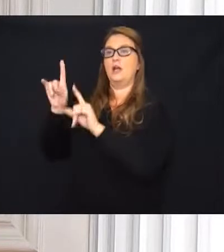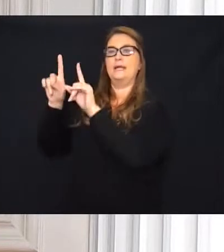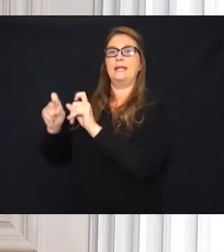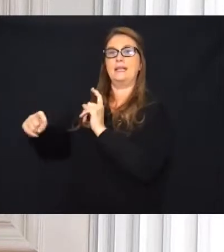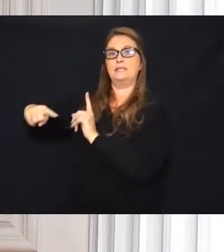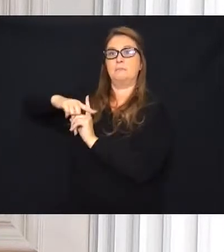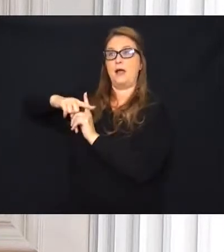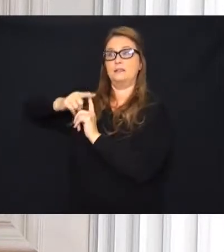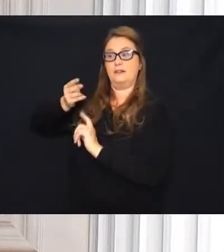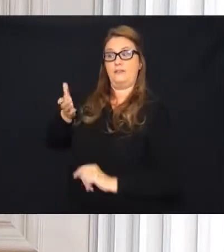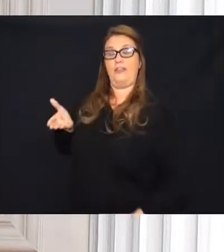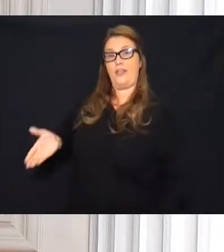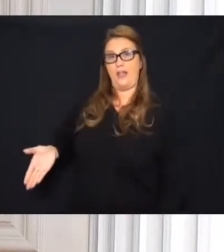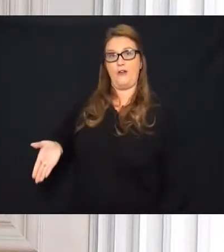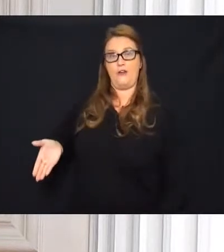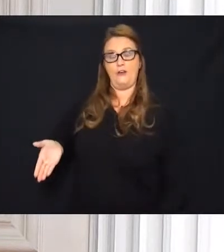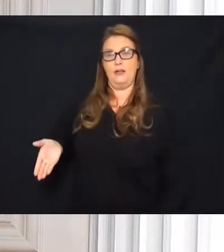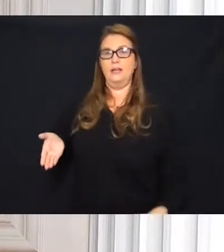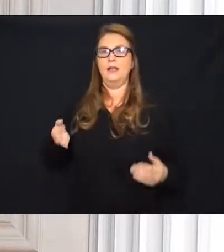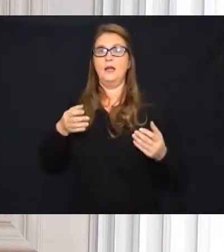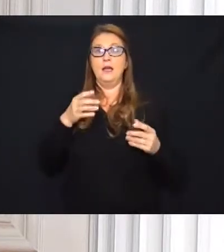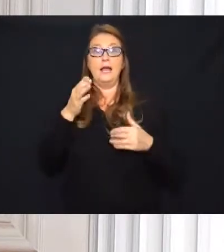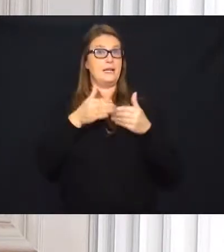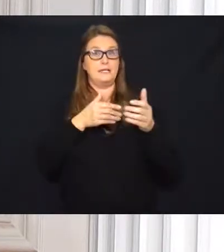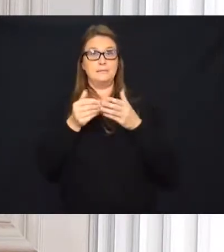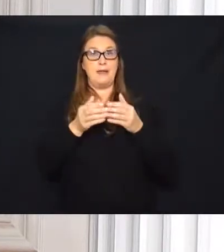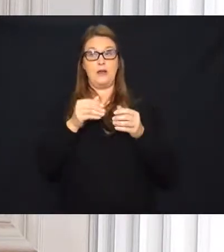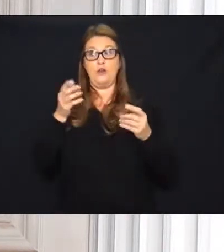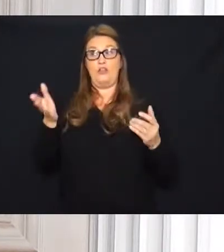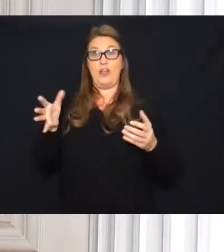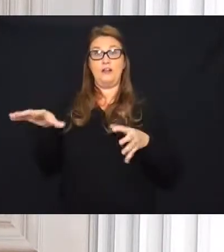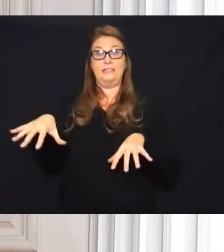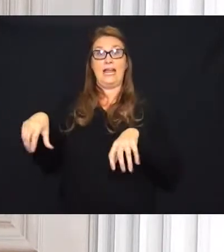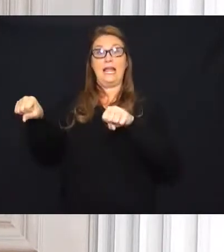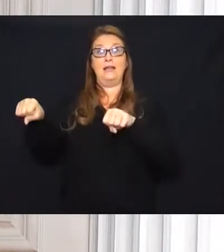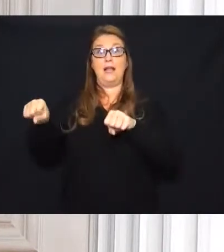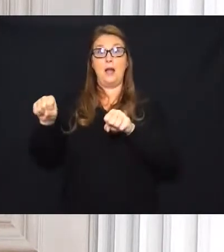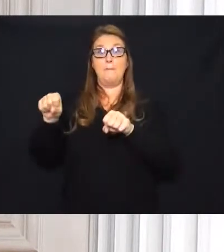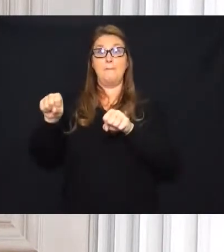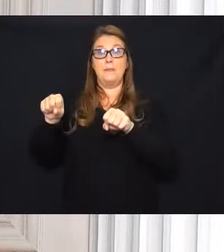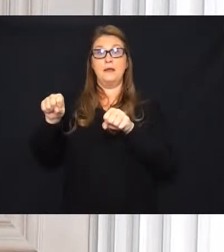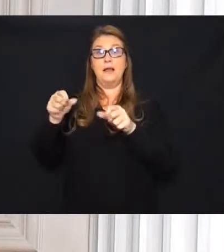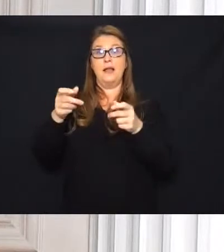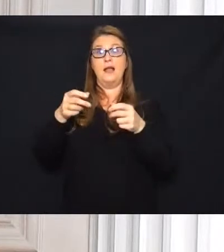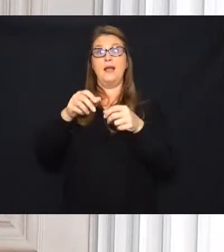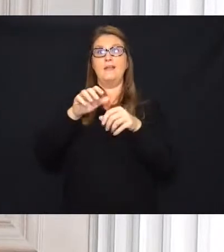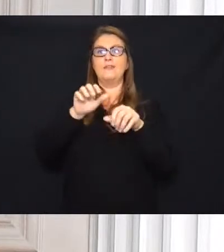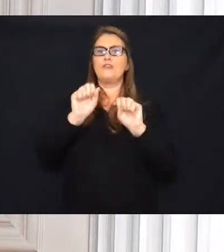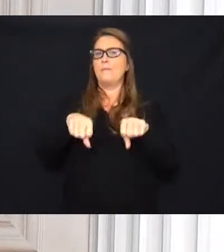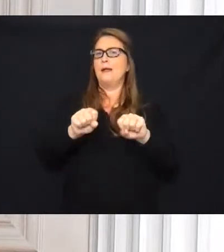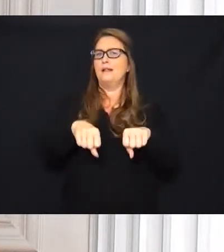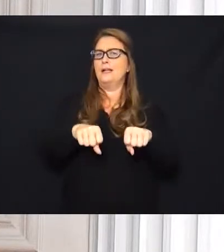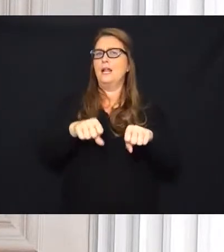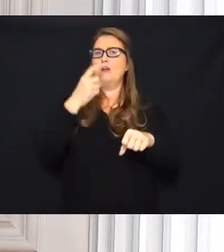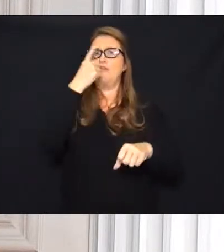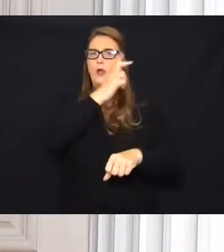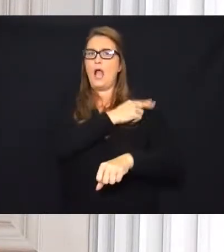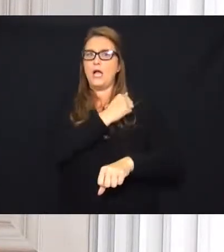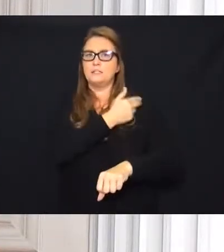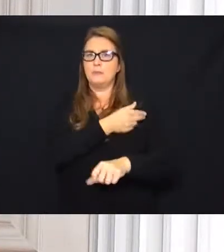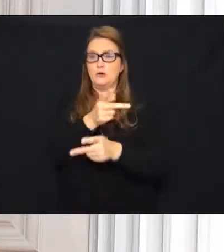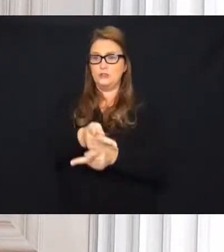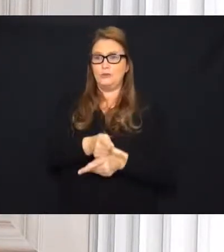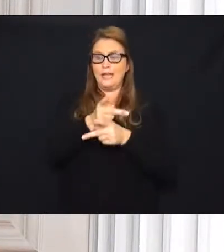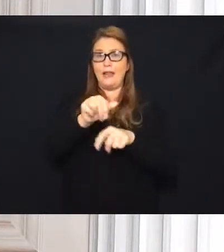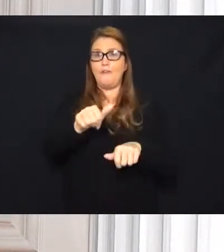for COVID-19, the fact they're in that hospital bed and that they are taking up the capacity of our hospitals is